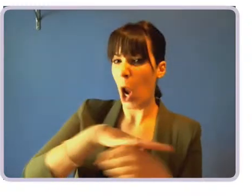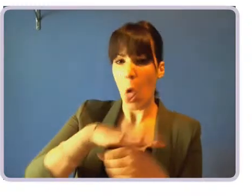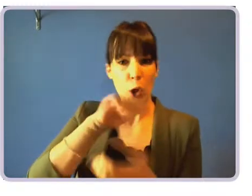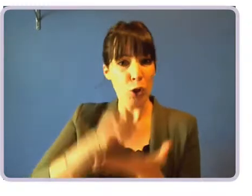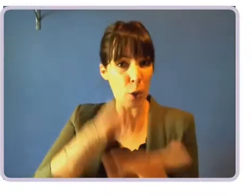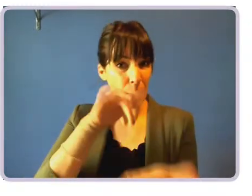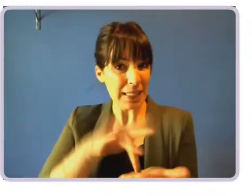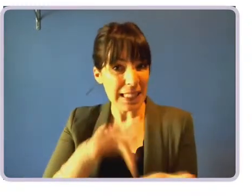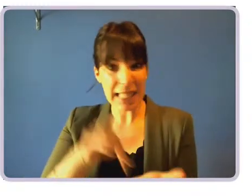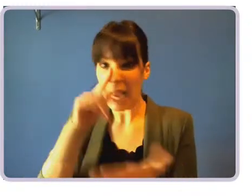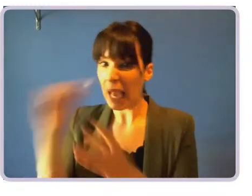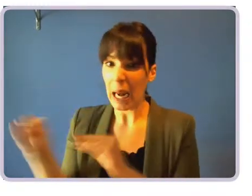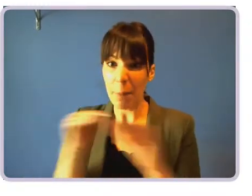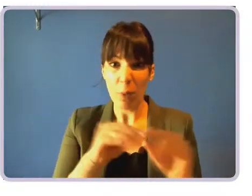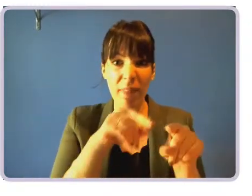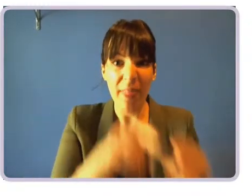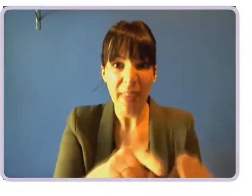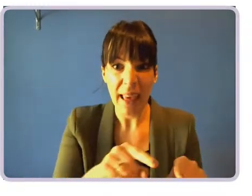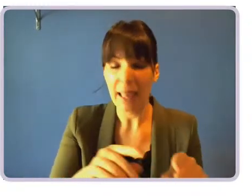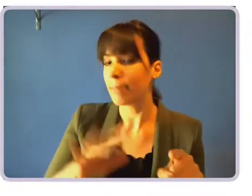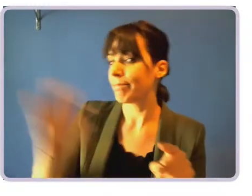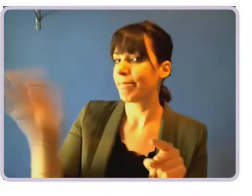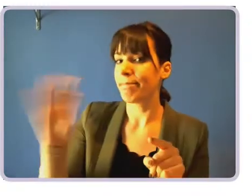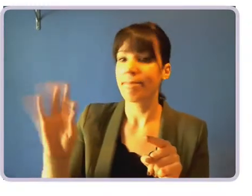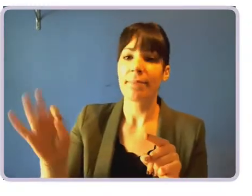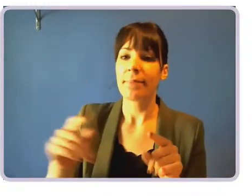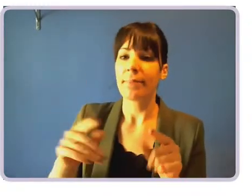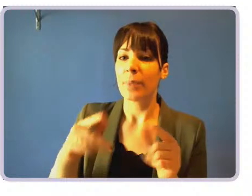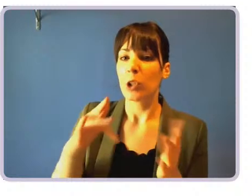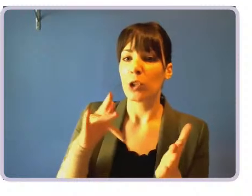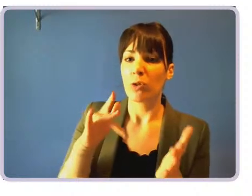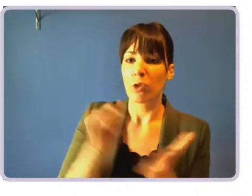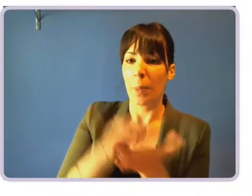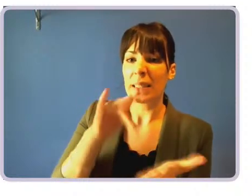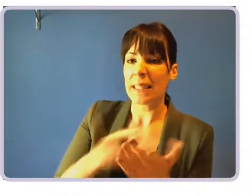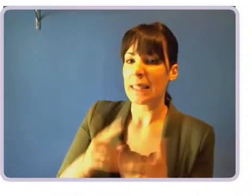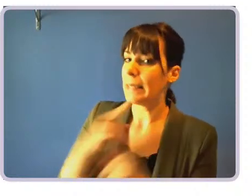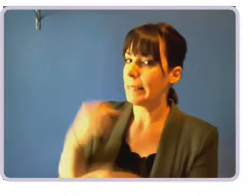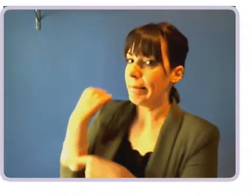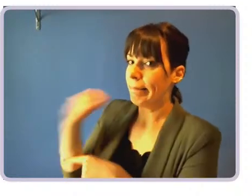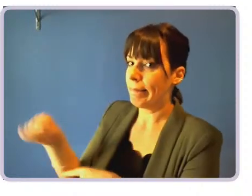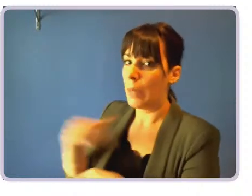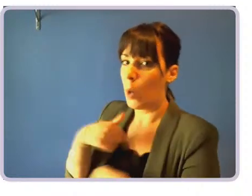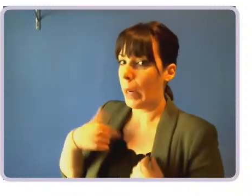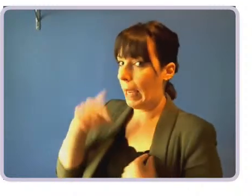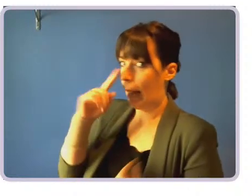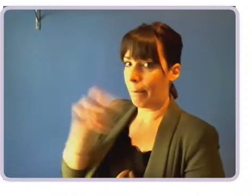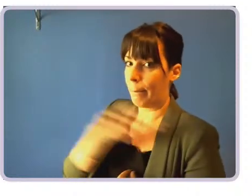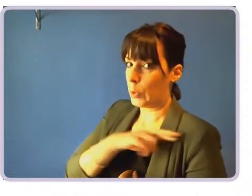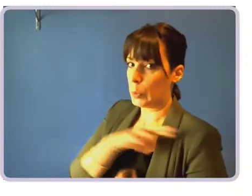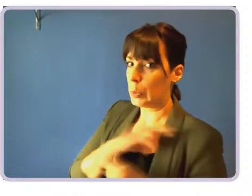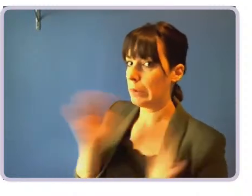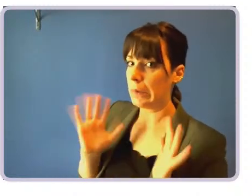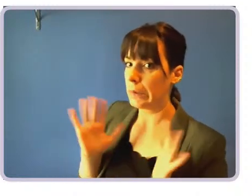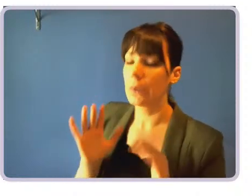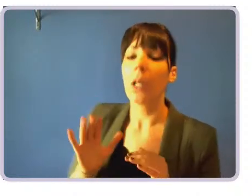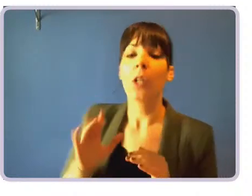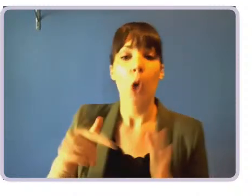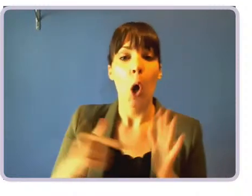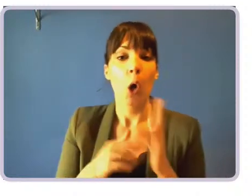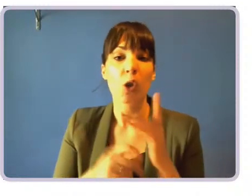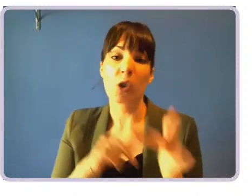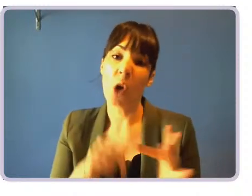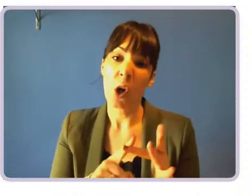for any of Tony's equipment. So Tony herself had come up with her own plans: stay in the pantry and hope